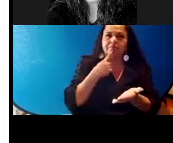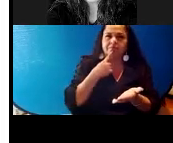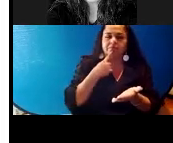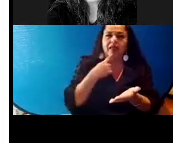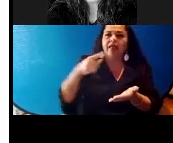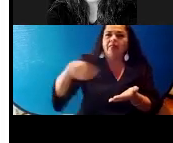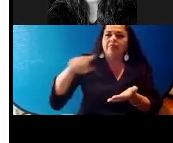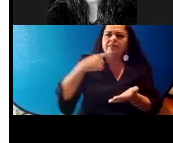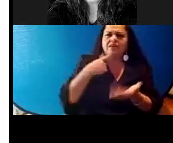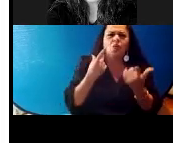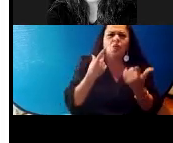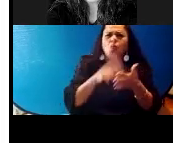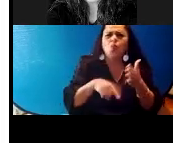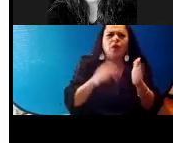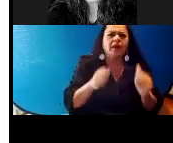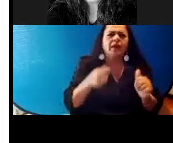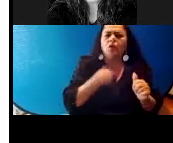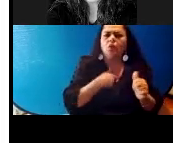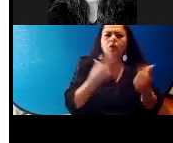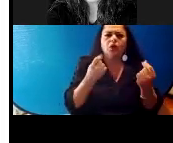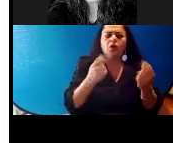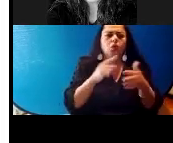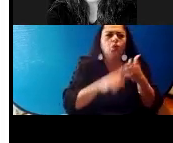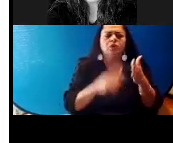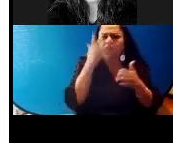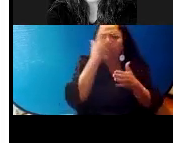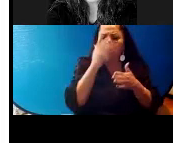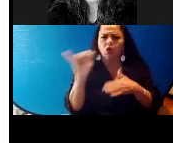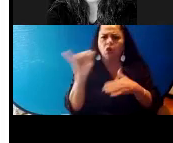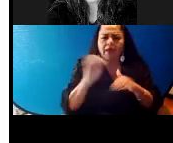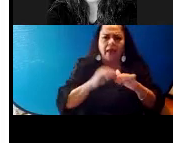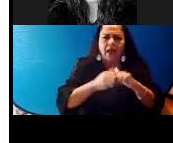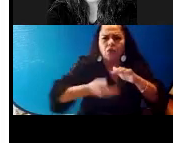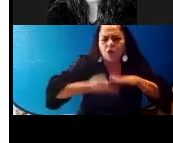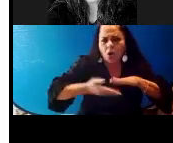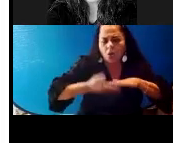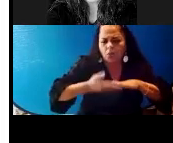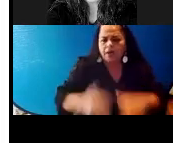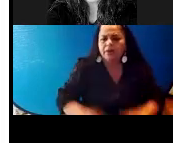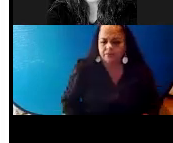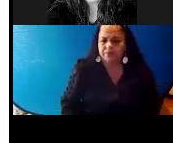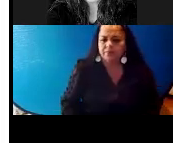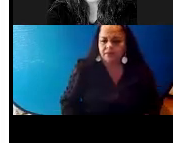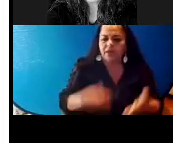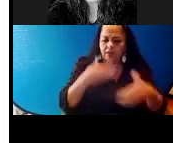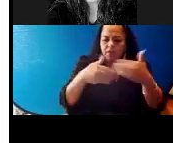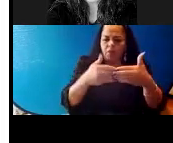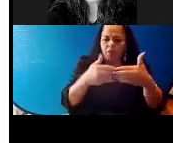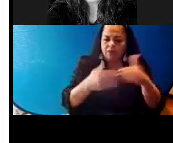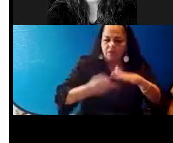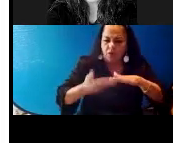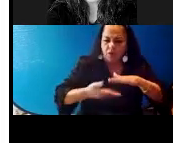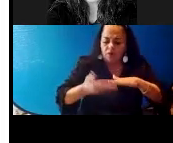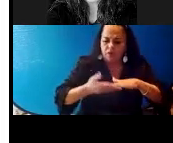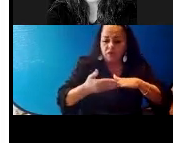what could we do? What could it look like? And then how do you operationalize that? And that's where they are in the process now of operationalizing. So just wanted to bring